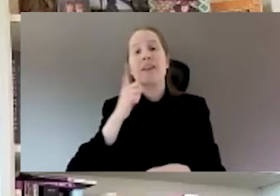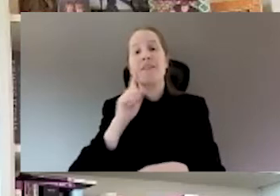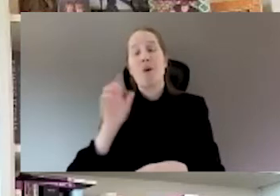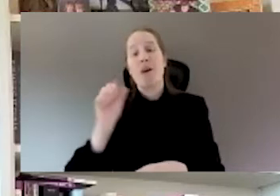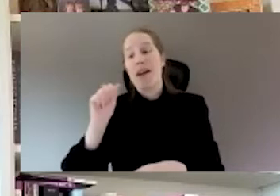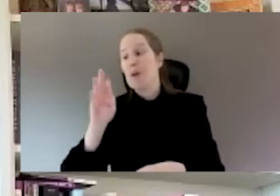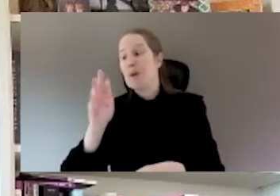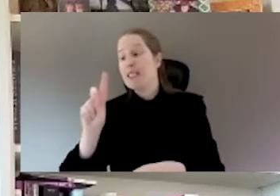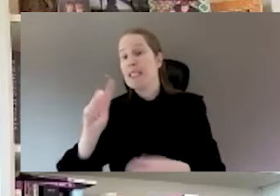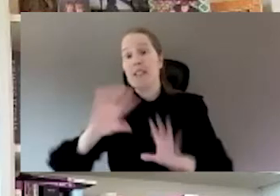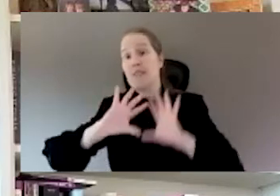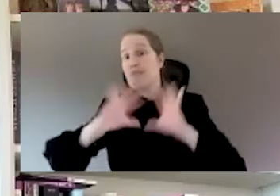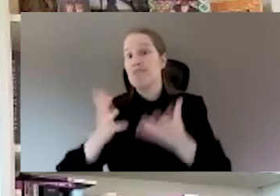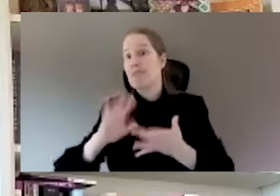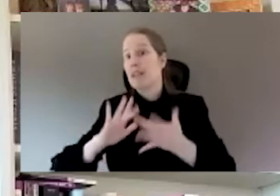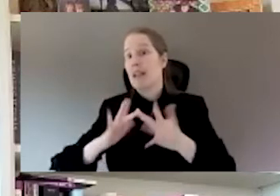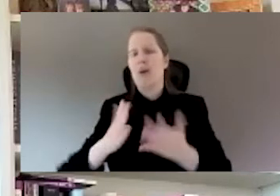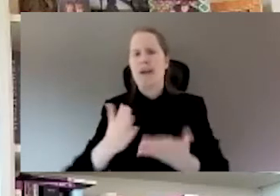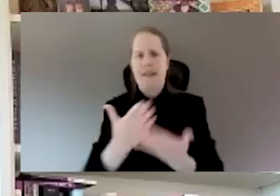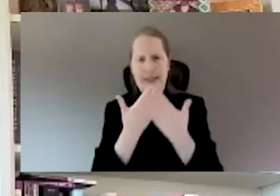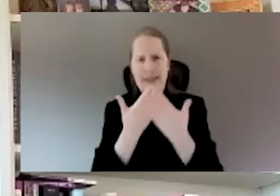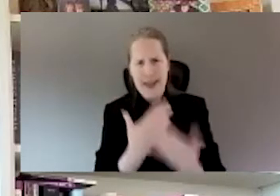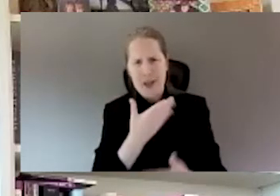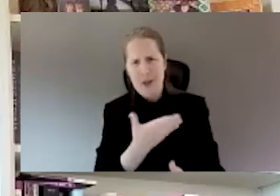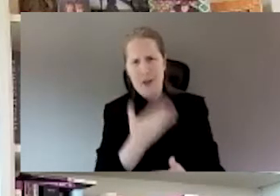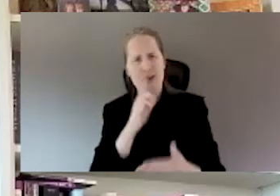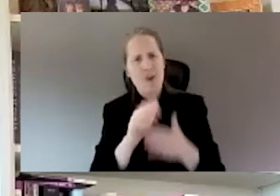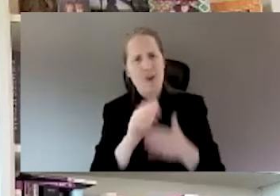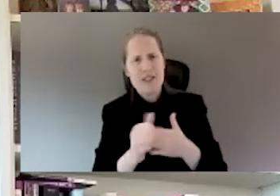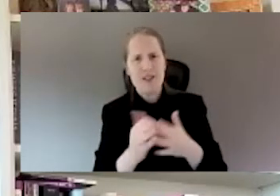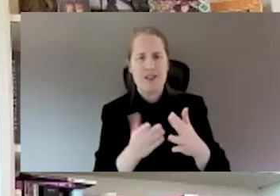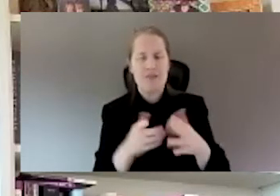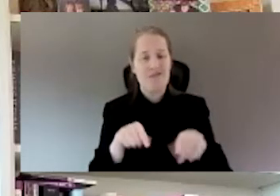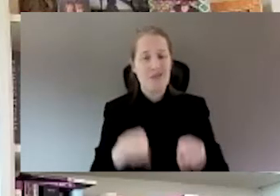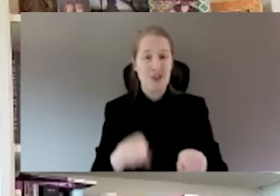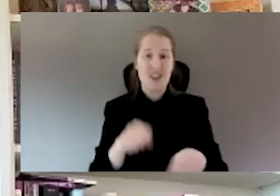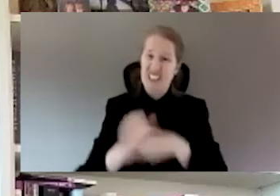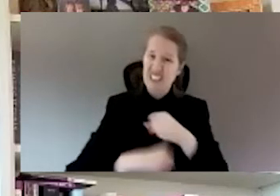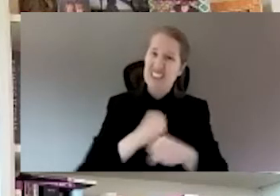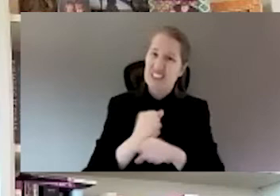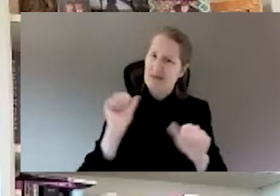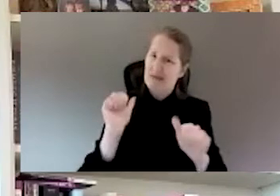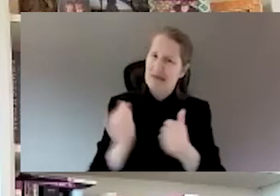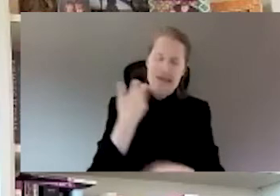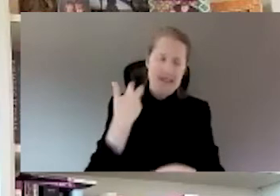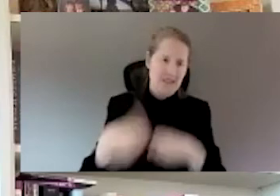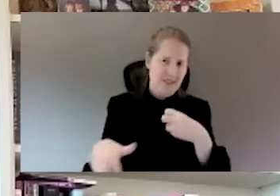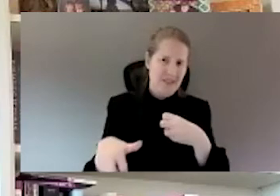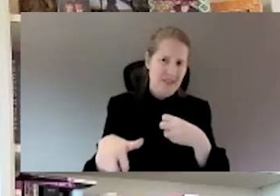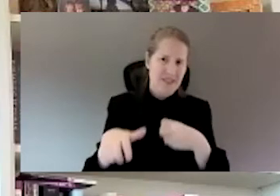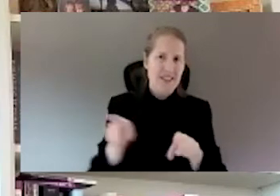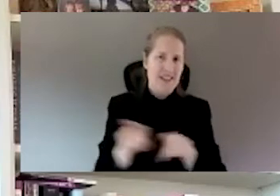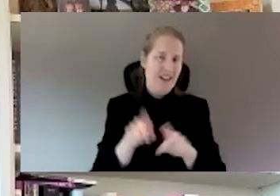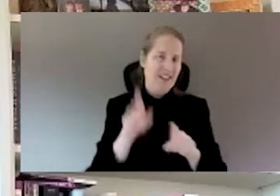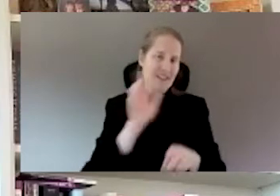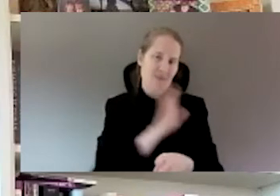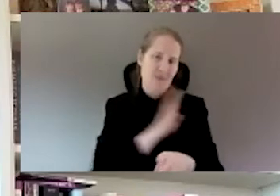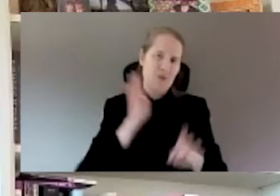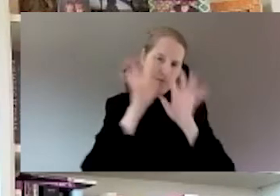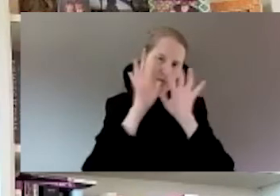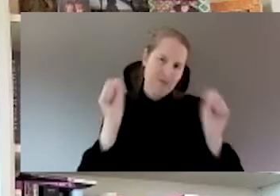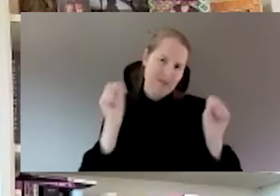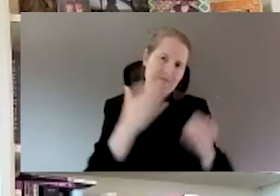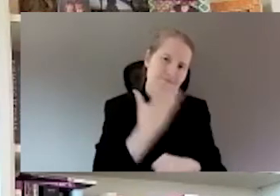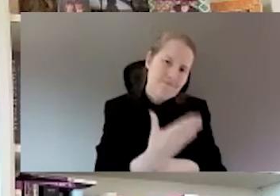network, I want to thank you for your leadership during this challenging year as AUCD's board president. Preparing